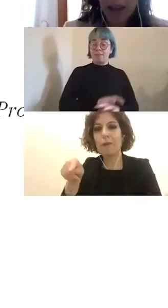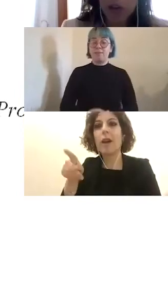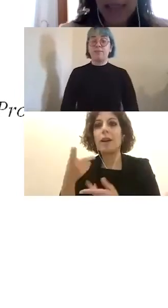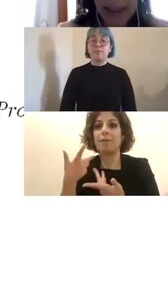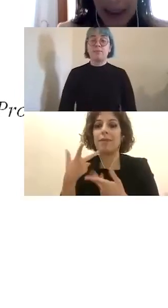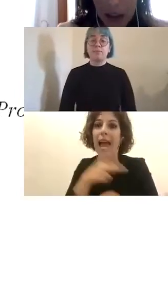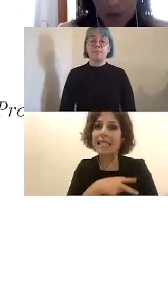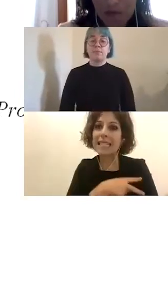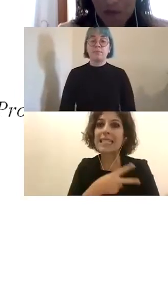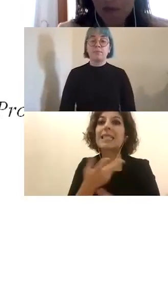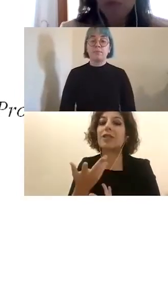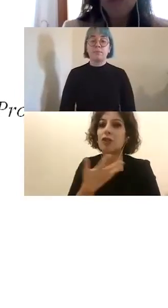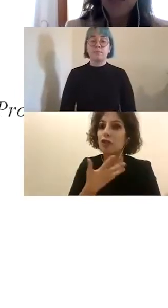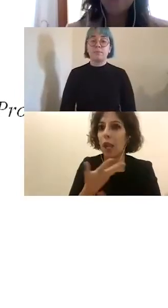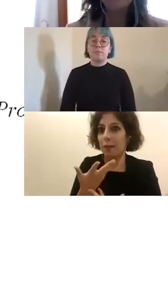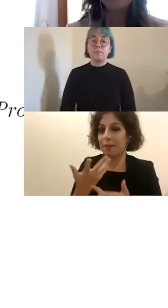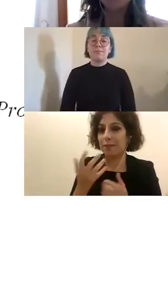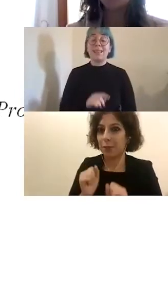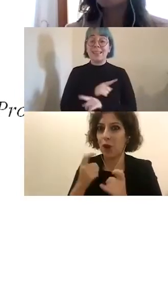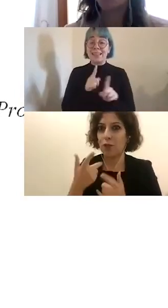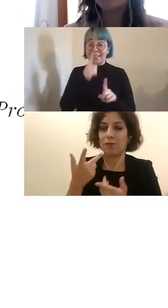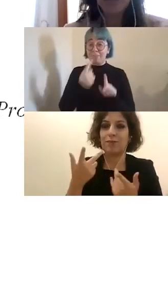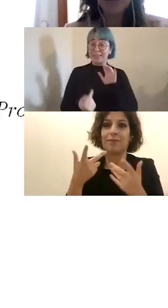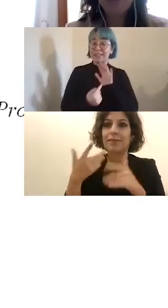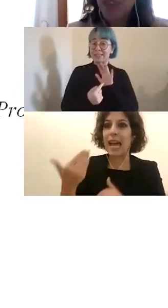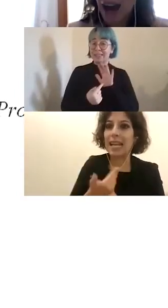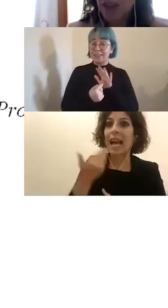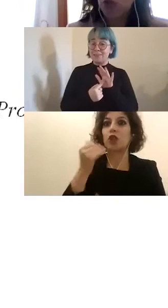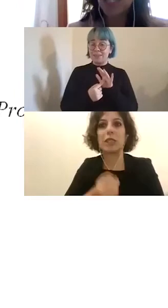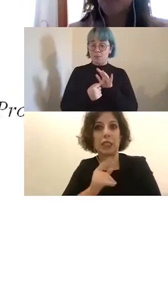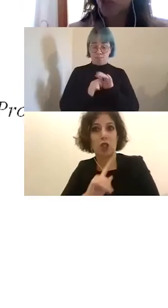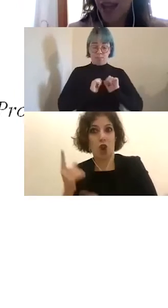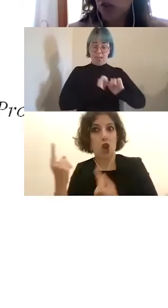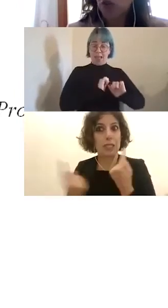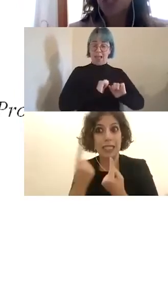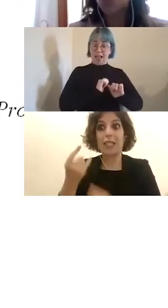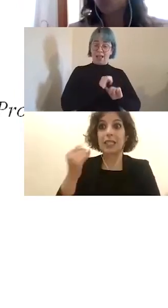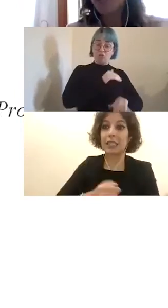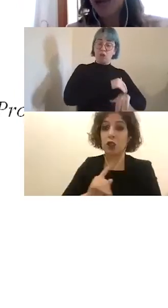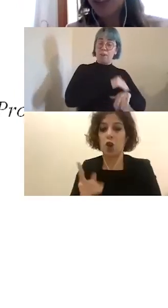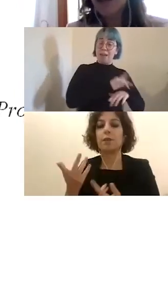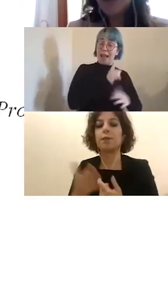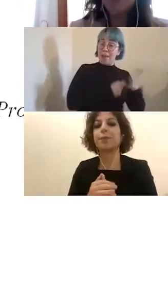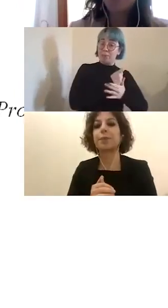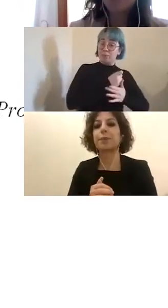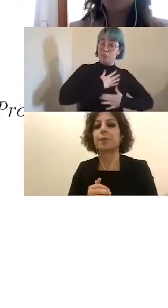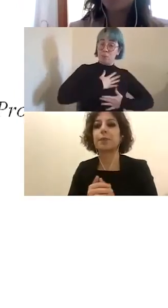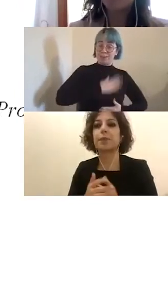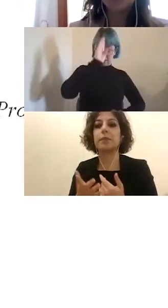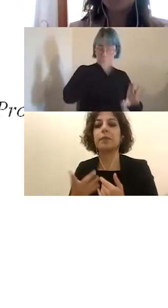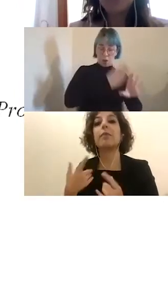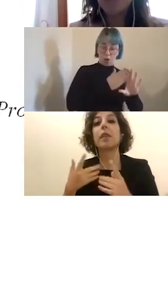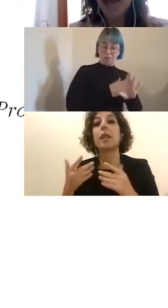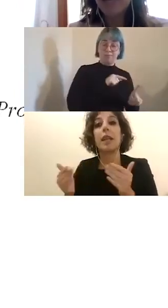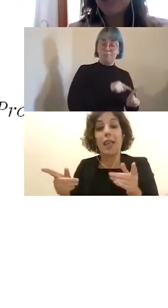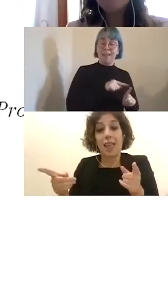important indicators concerning the type, the existence of the crime. Once the trial has